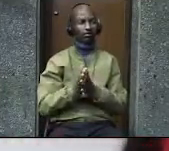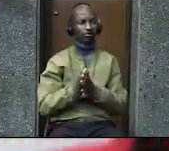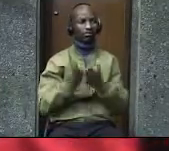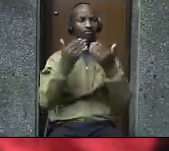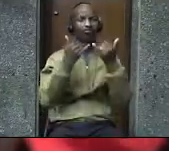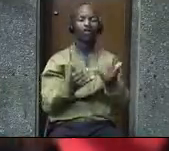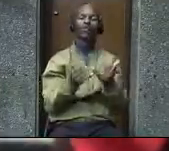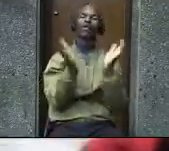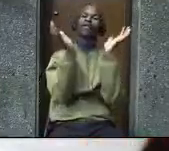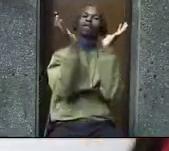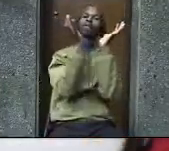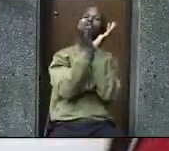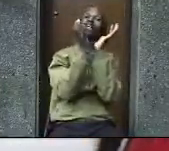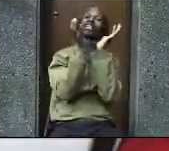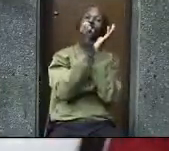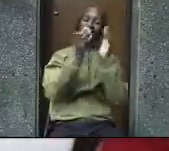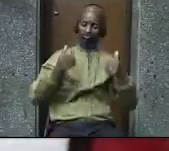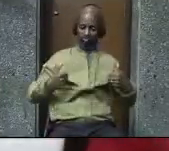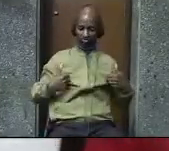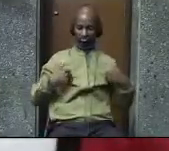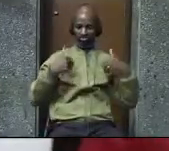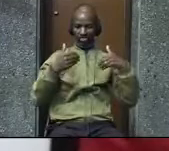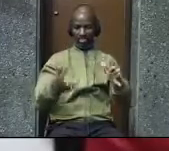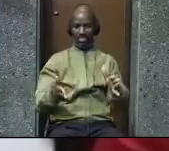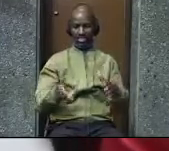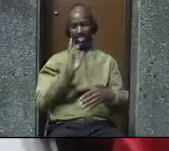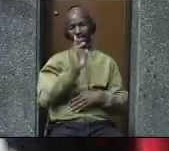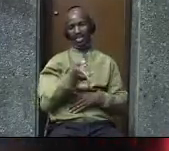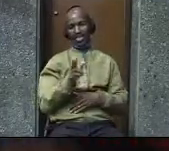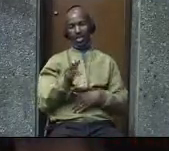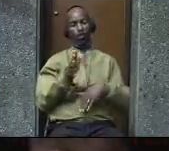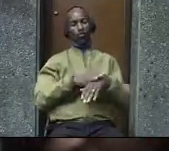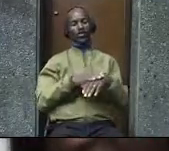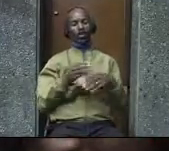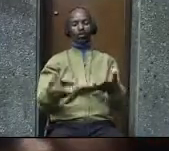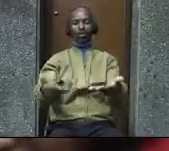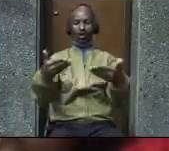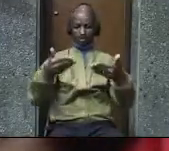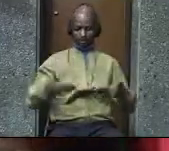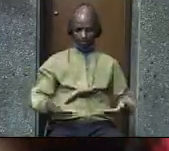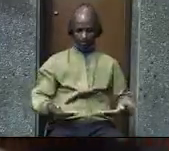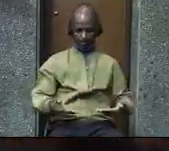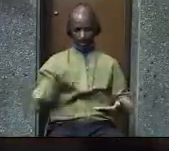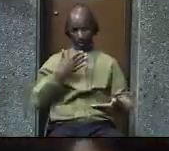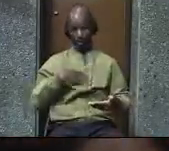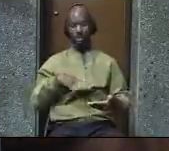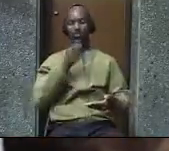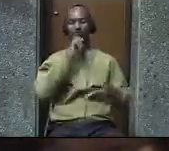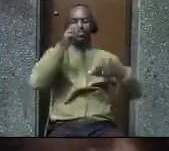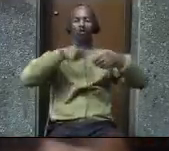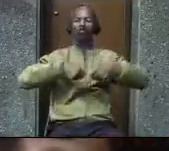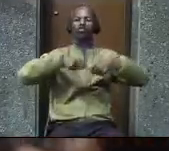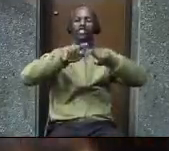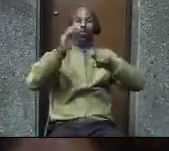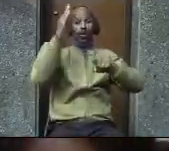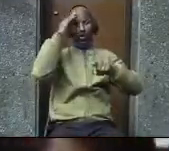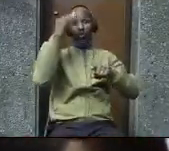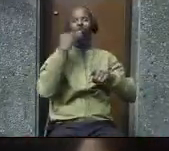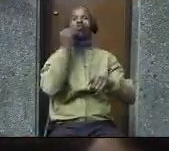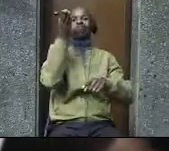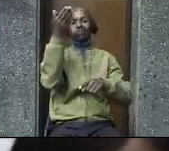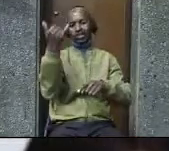So the meeting is starting. Once again, you are more than welcome. I want to take this opportunity so we know who's